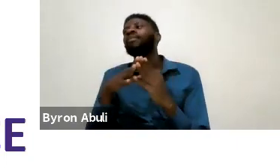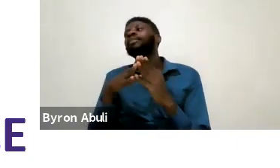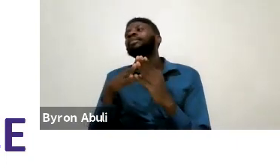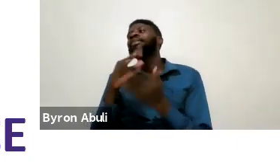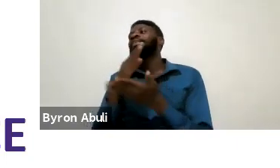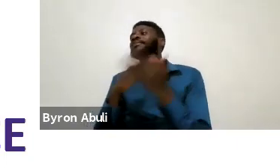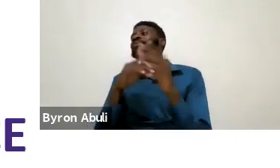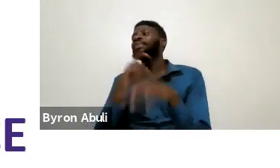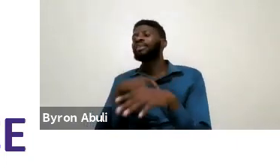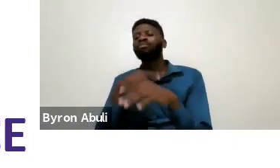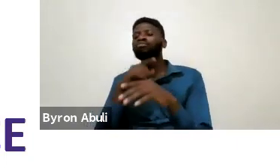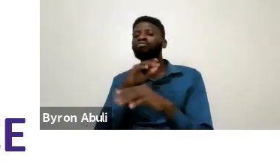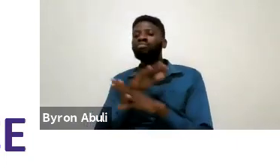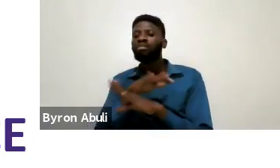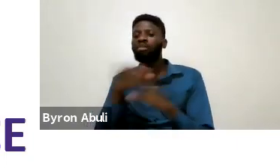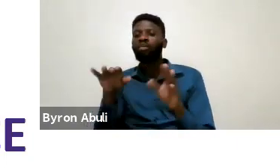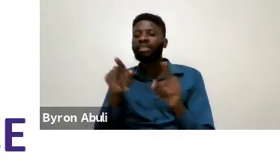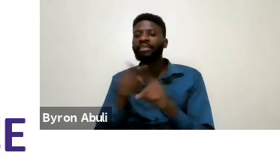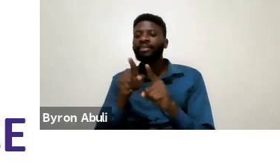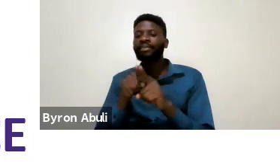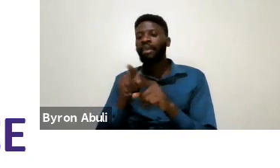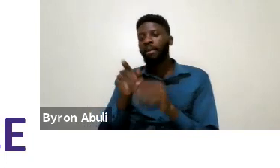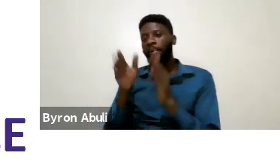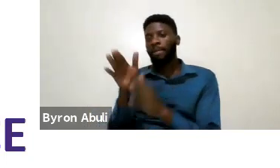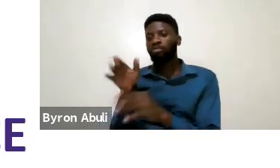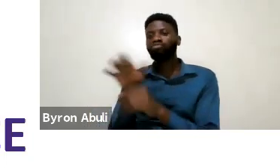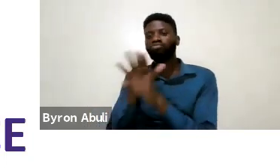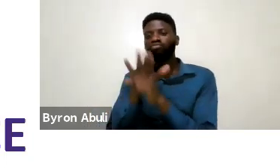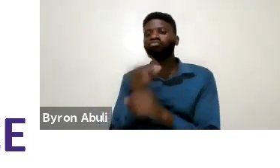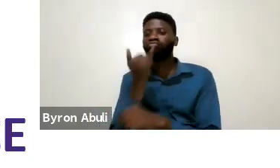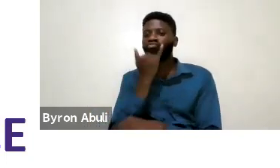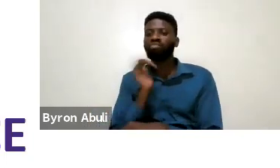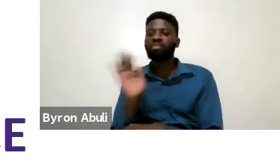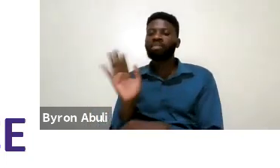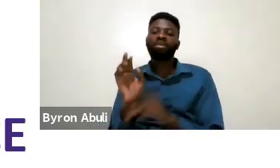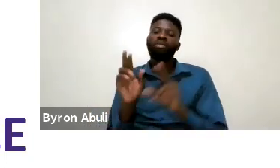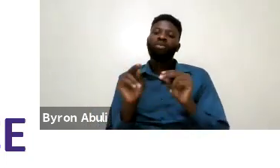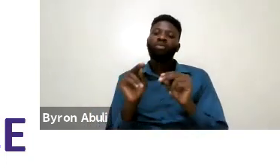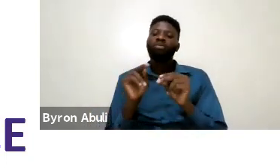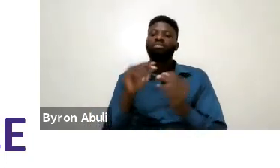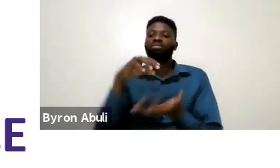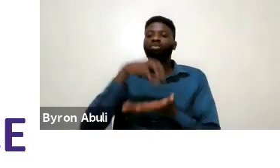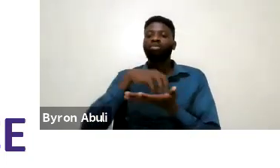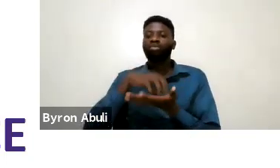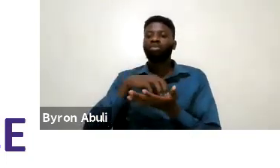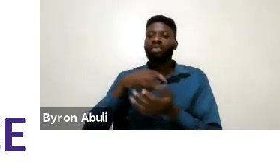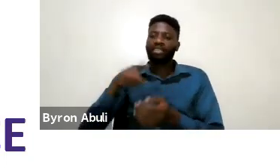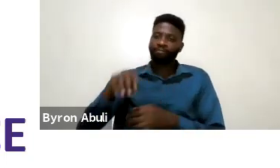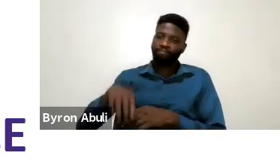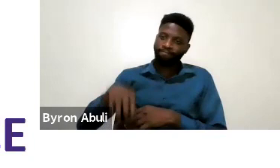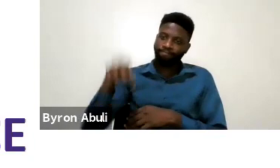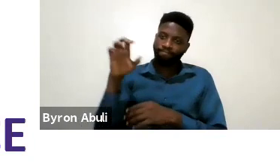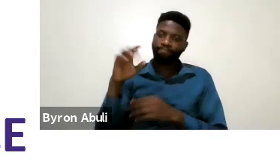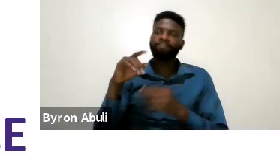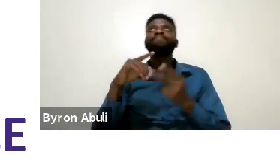even the fault of the person who is prejudiced. It could be the circumstances that they grew up in. It could be the